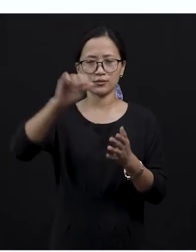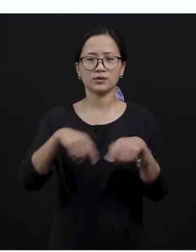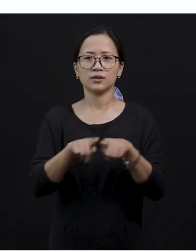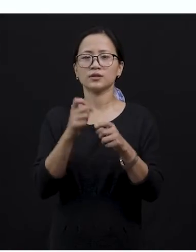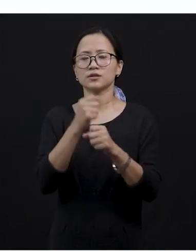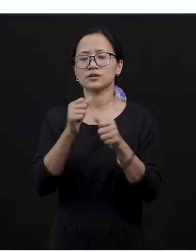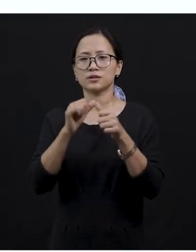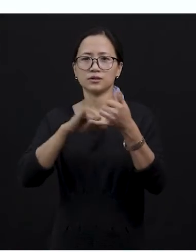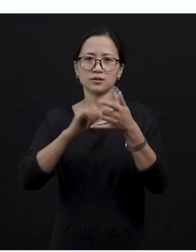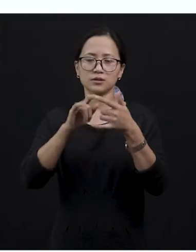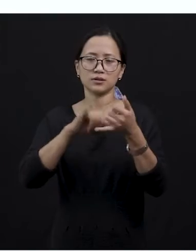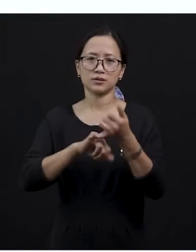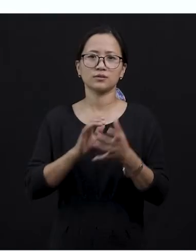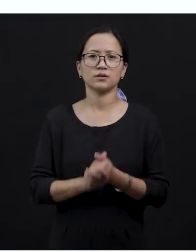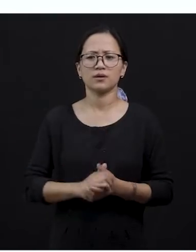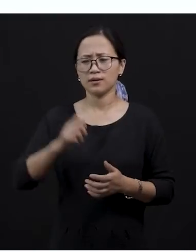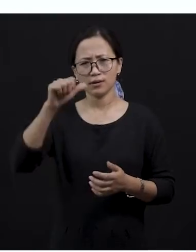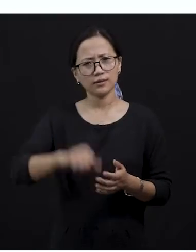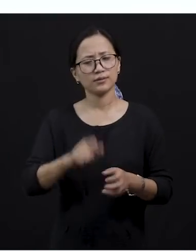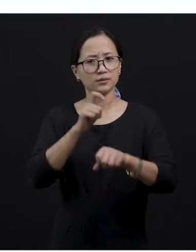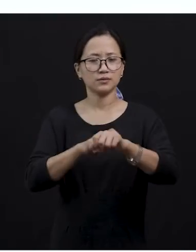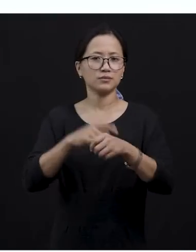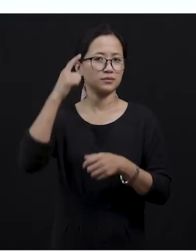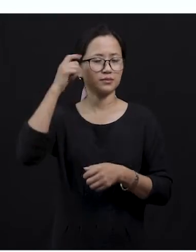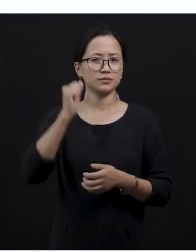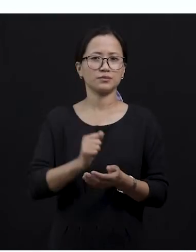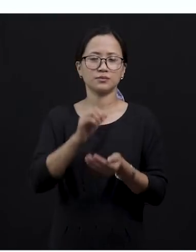of matter, okay? So anytime, remember this,